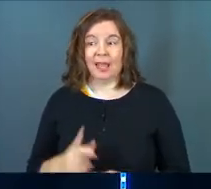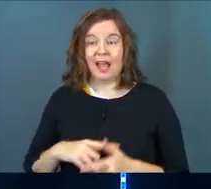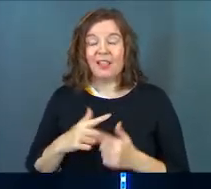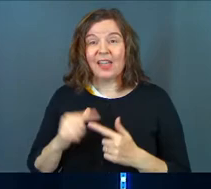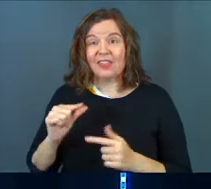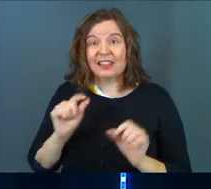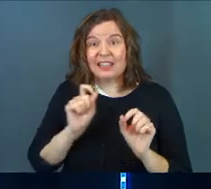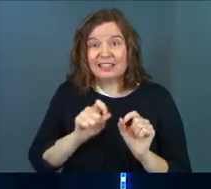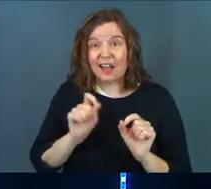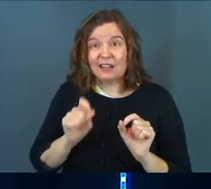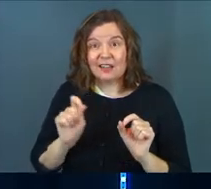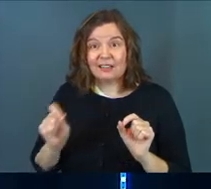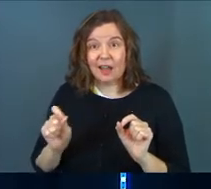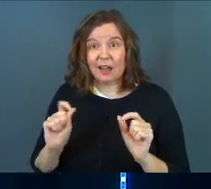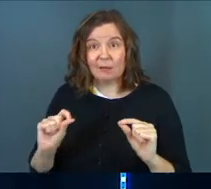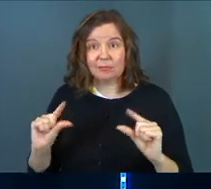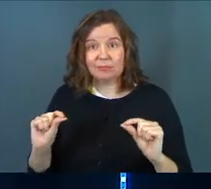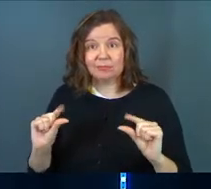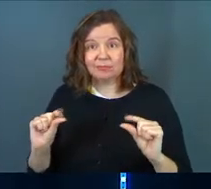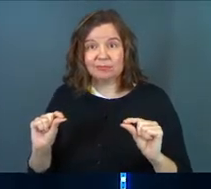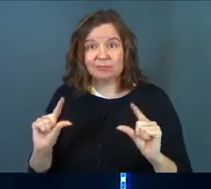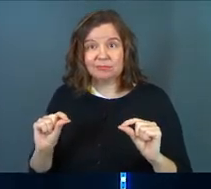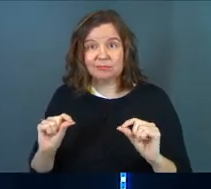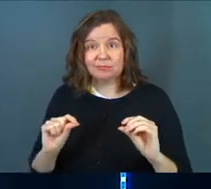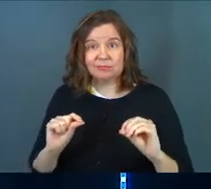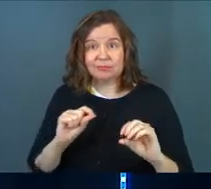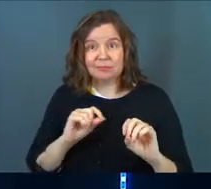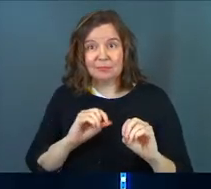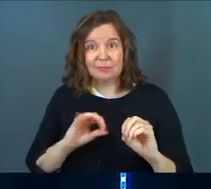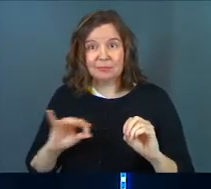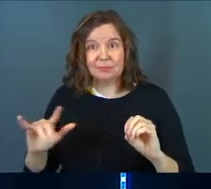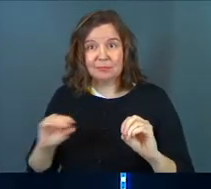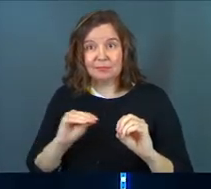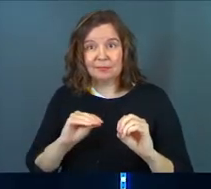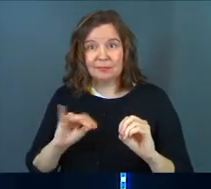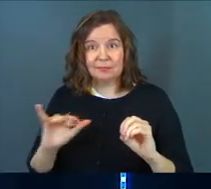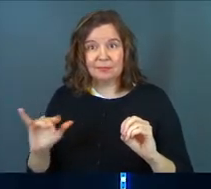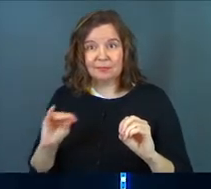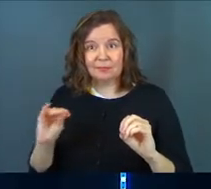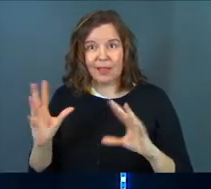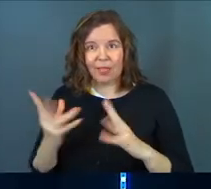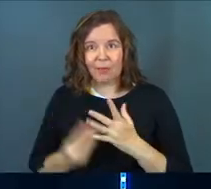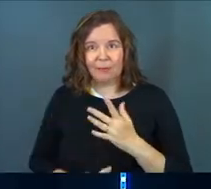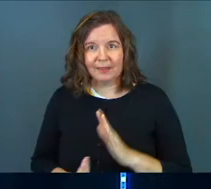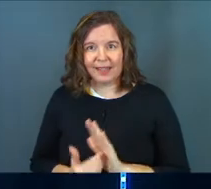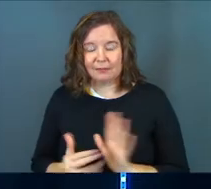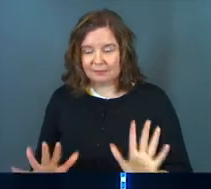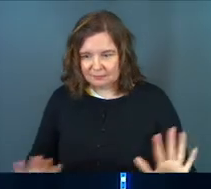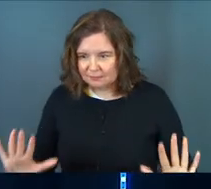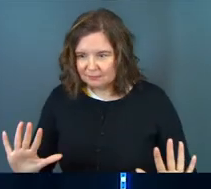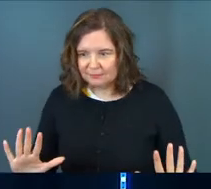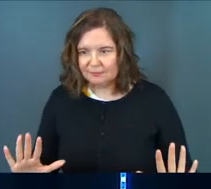And then the little dots like start to blink like they're typing, and then they disappear again.